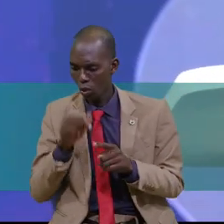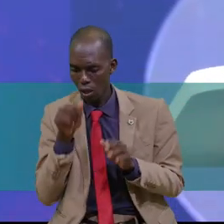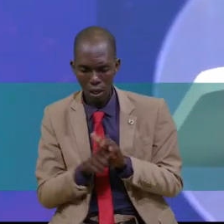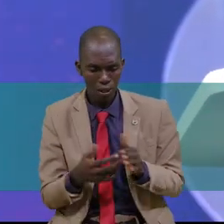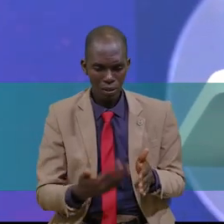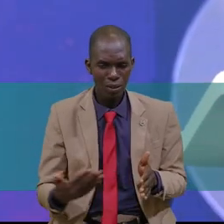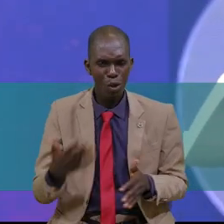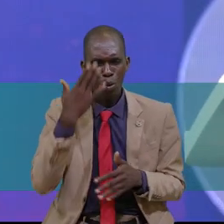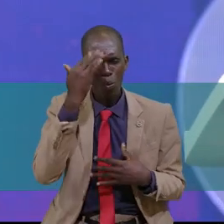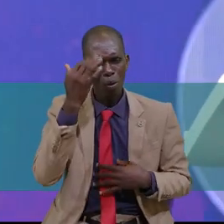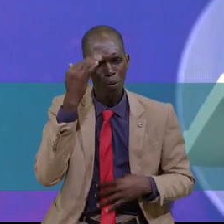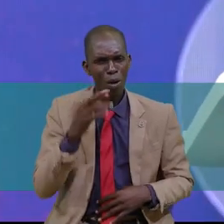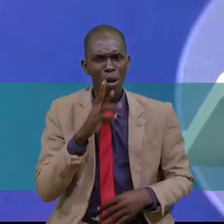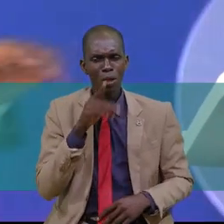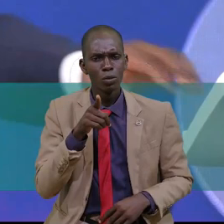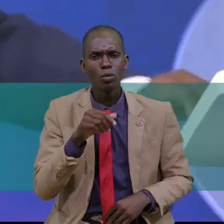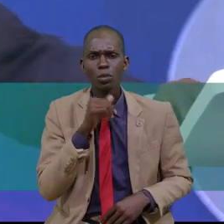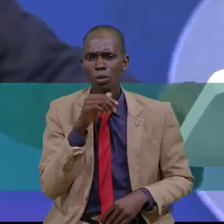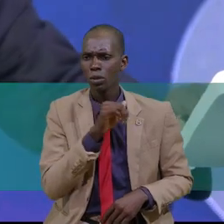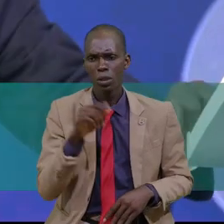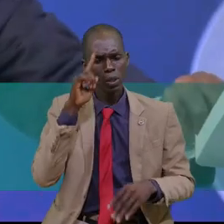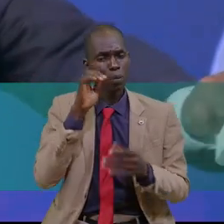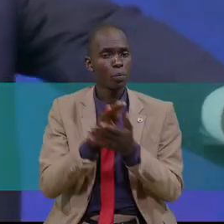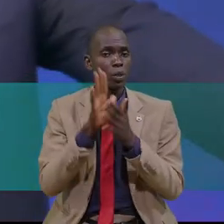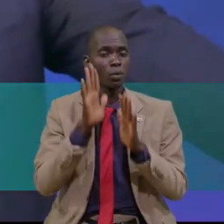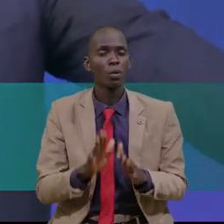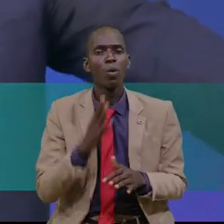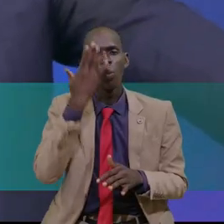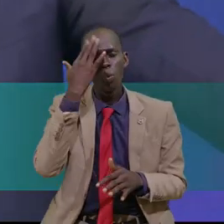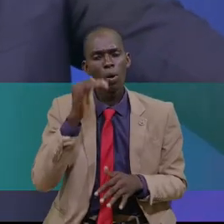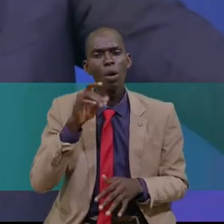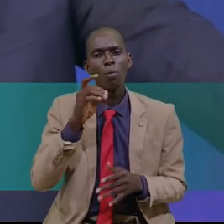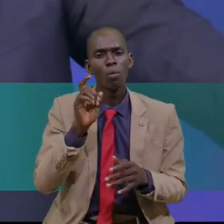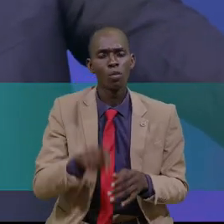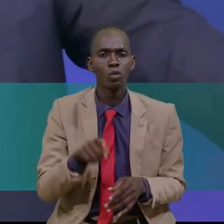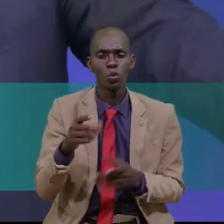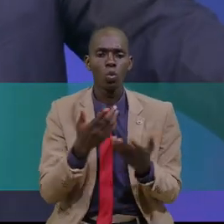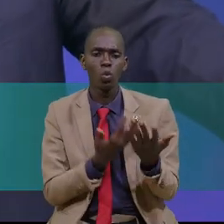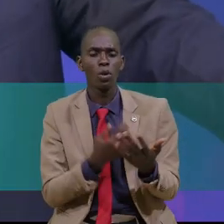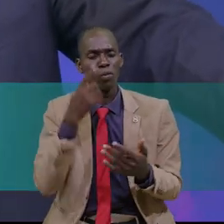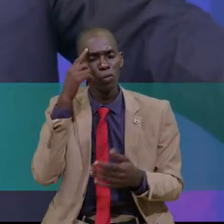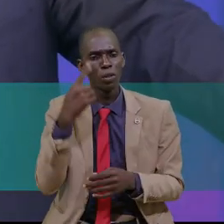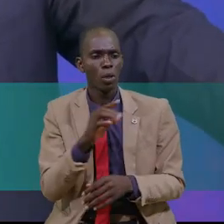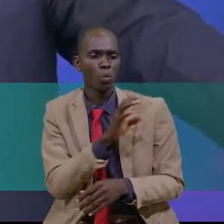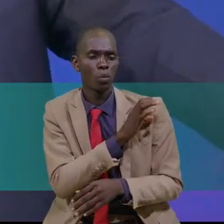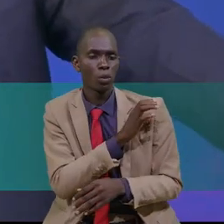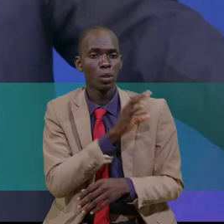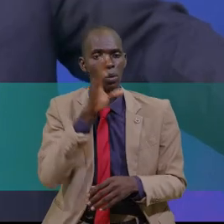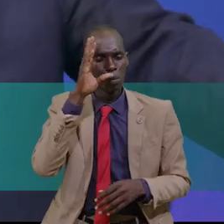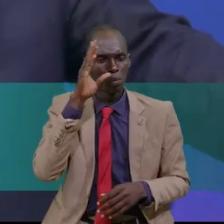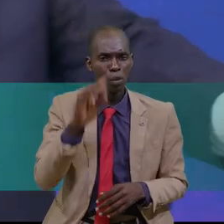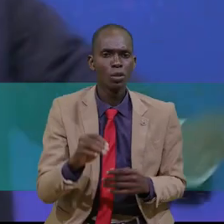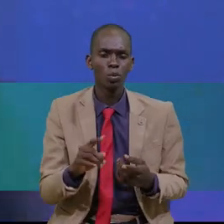Why? Are you not a believer? Do you have to wait for the siren of the policeman? Can't you